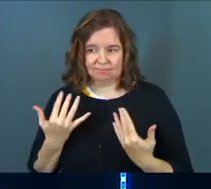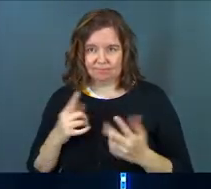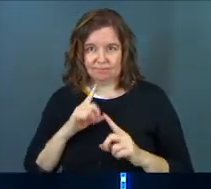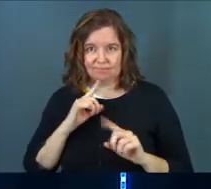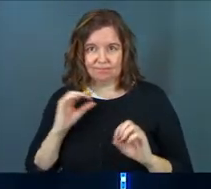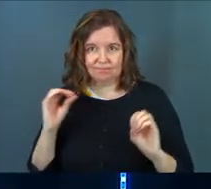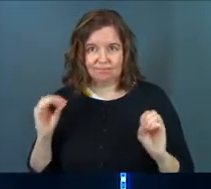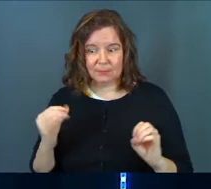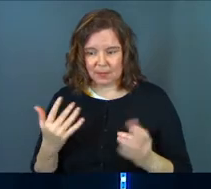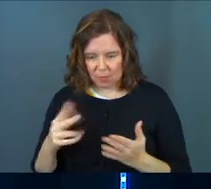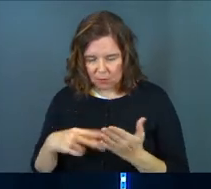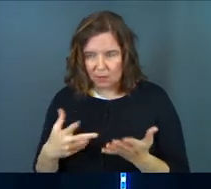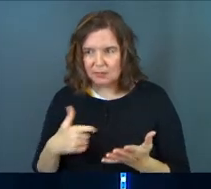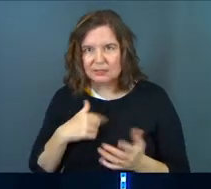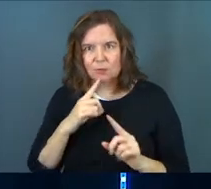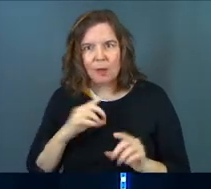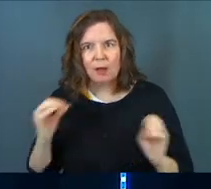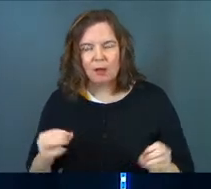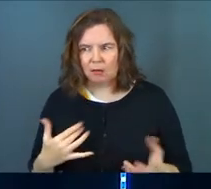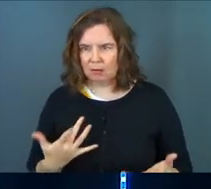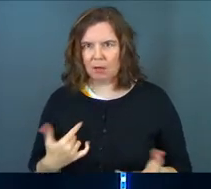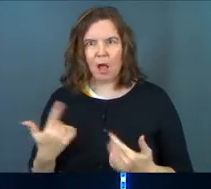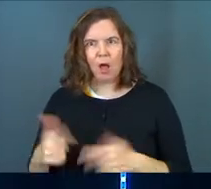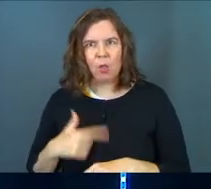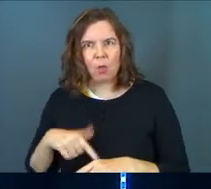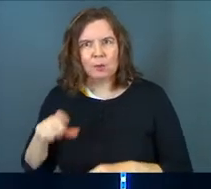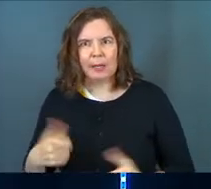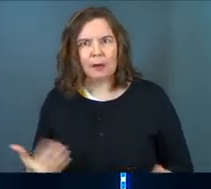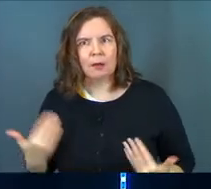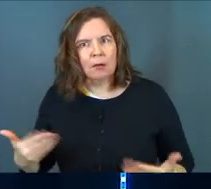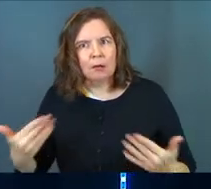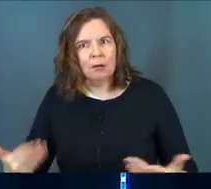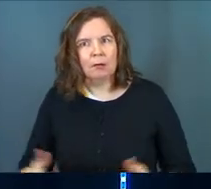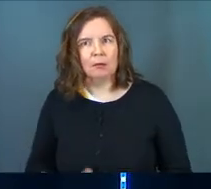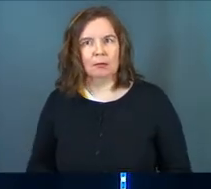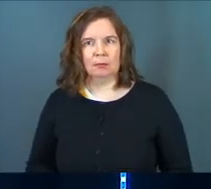Right? They read it and didn't respond. How long do they need?